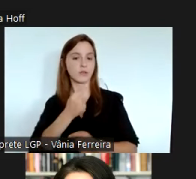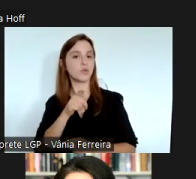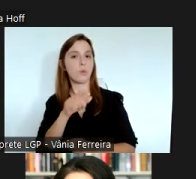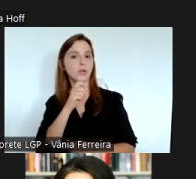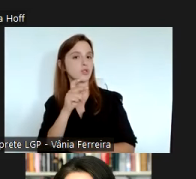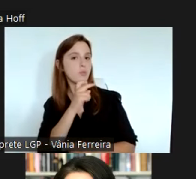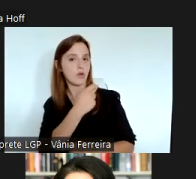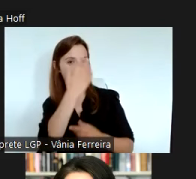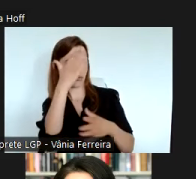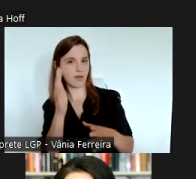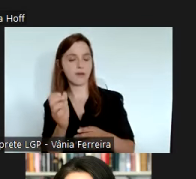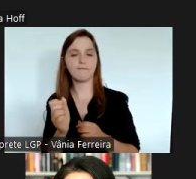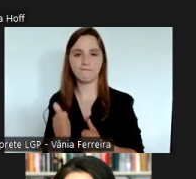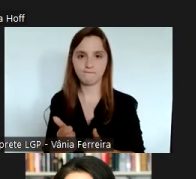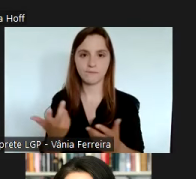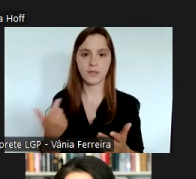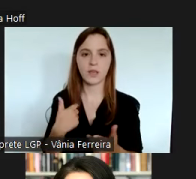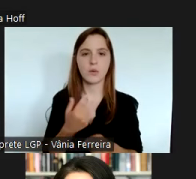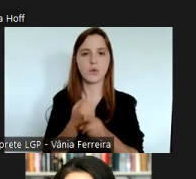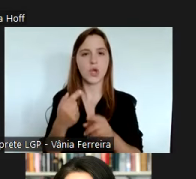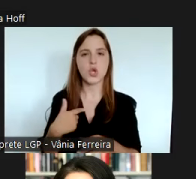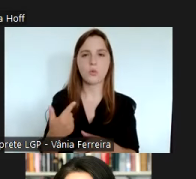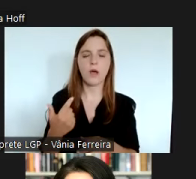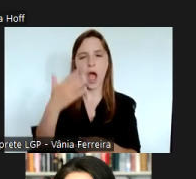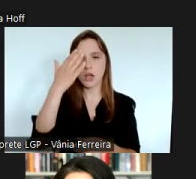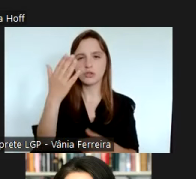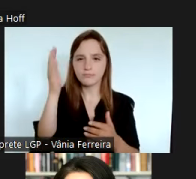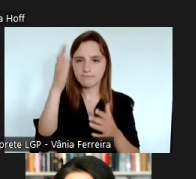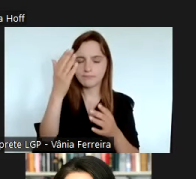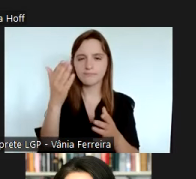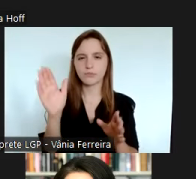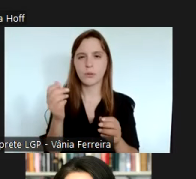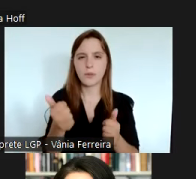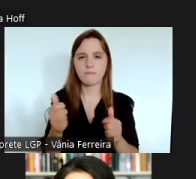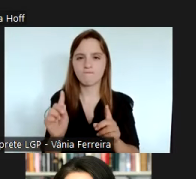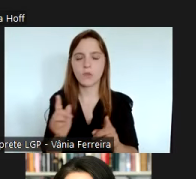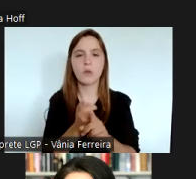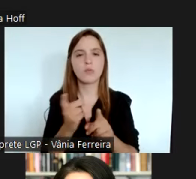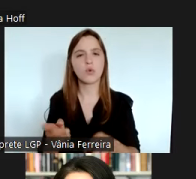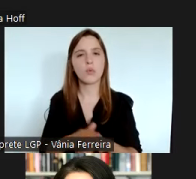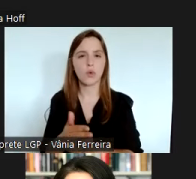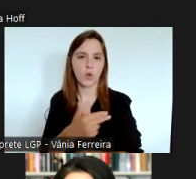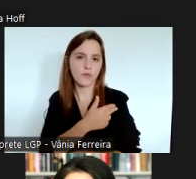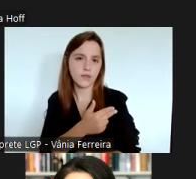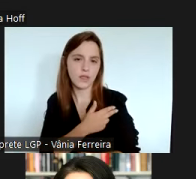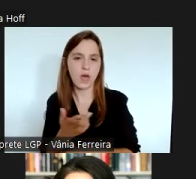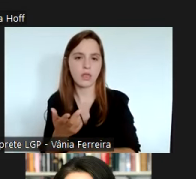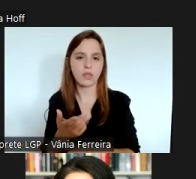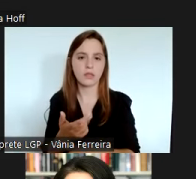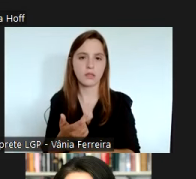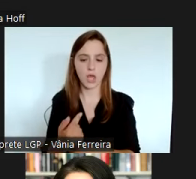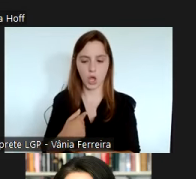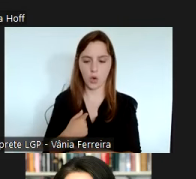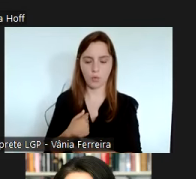Just because I don't see a lot of communication between my university and myself.